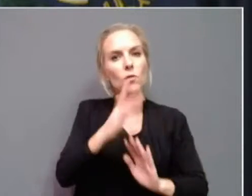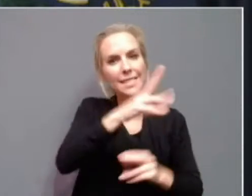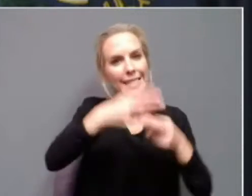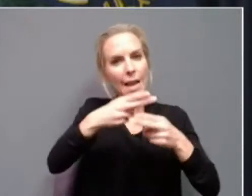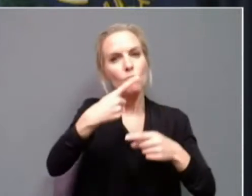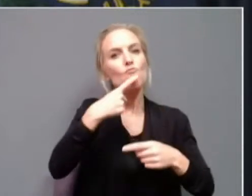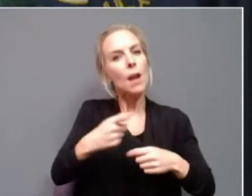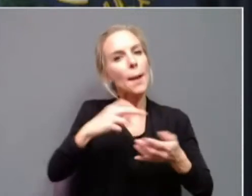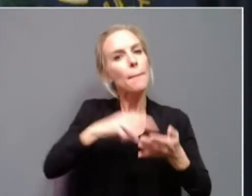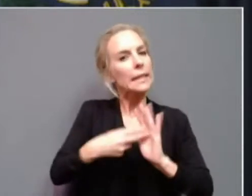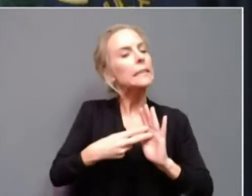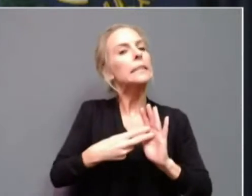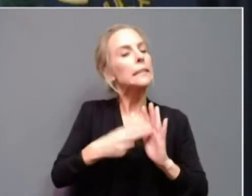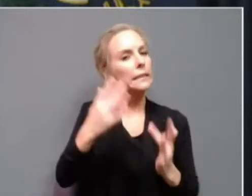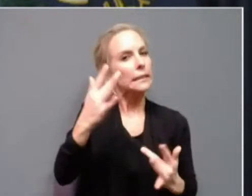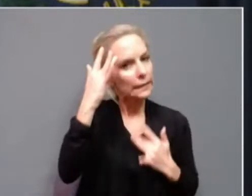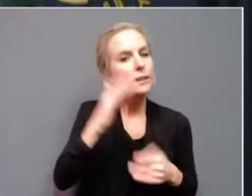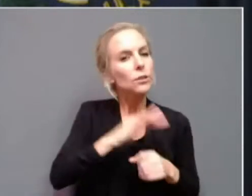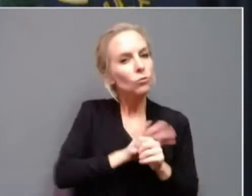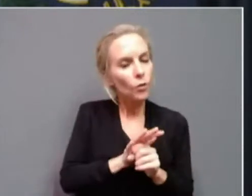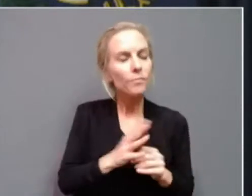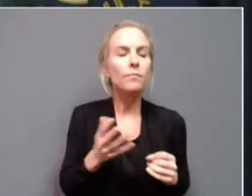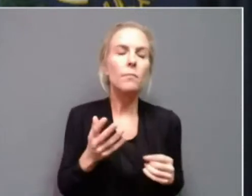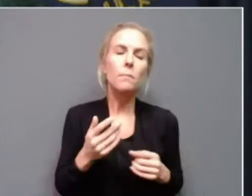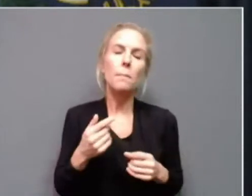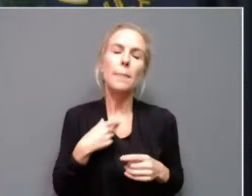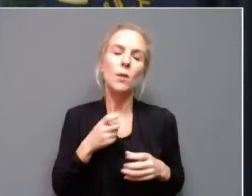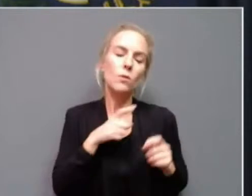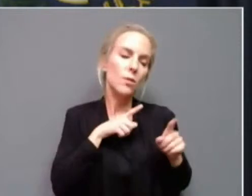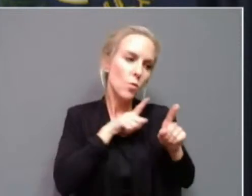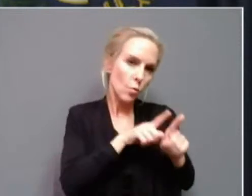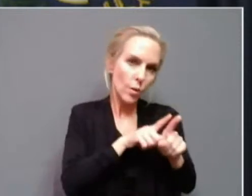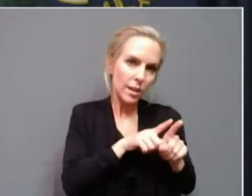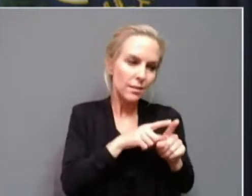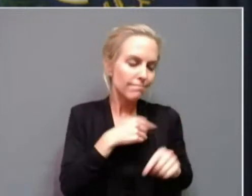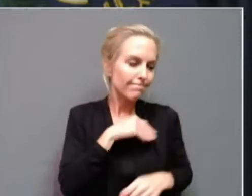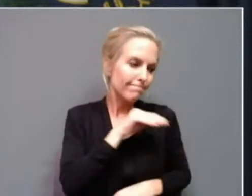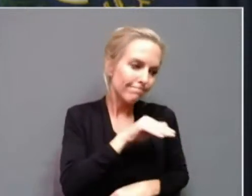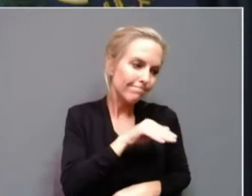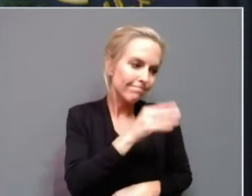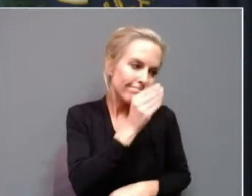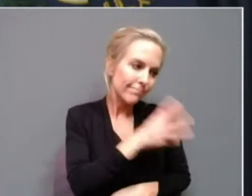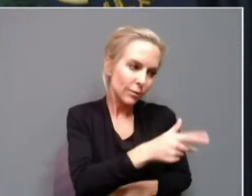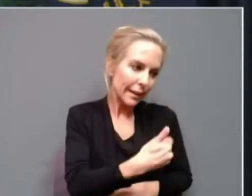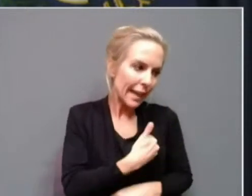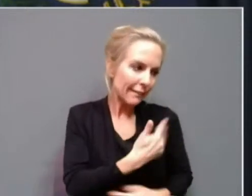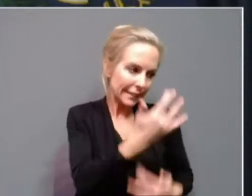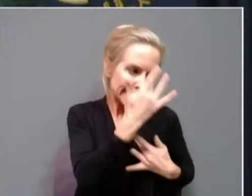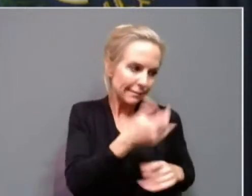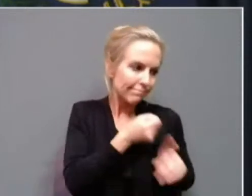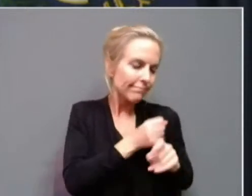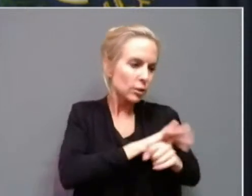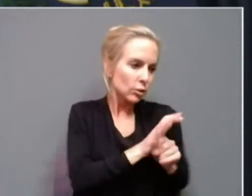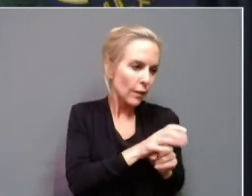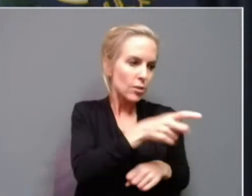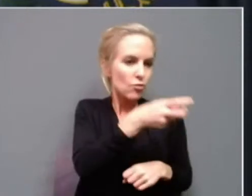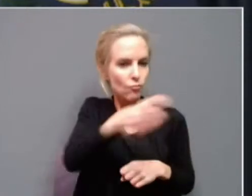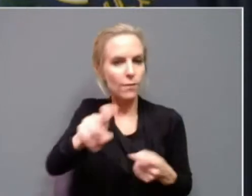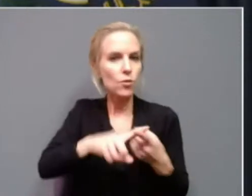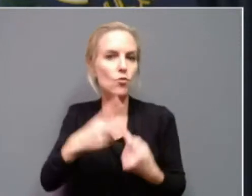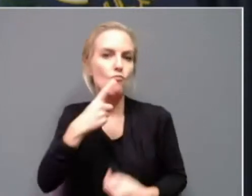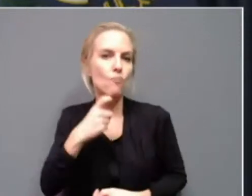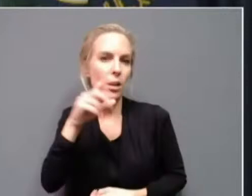wanted to be there with them to tell him that he had COVID and to transfer him over to one of our red zones. I just wanted to be there with